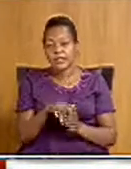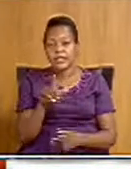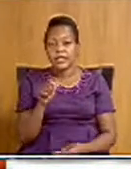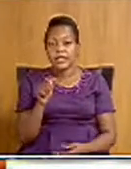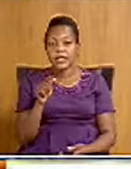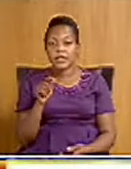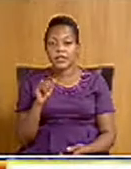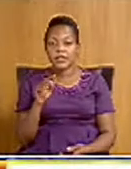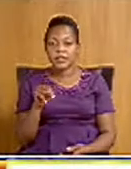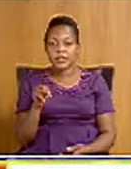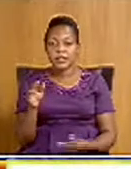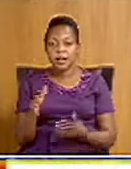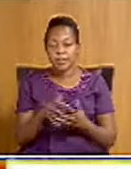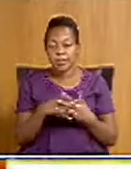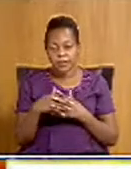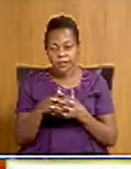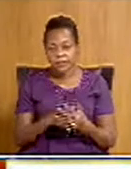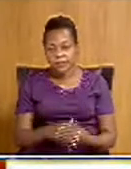universally.